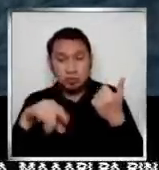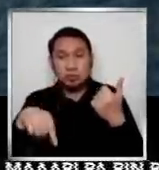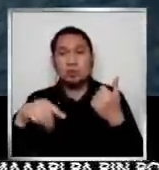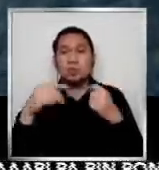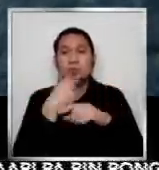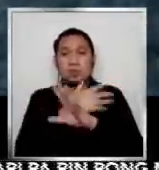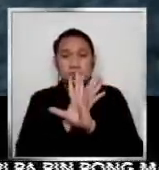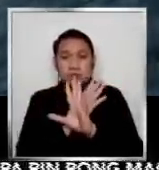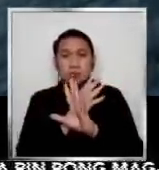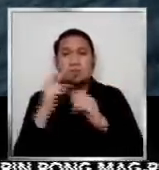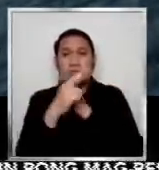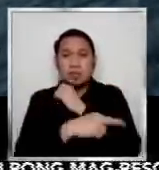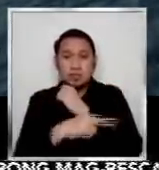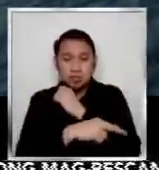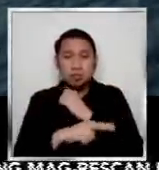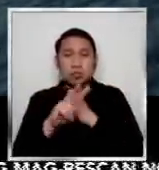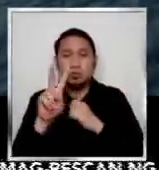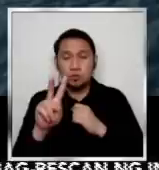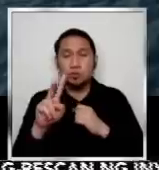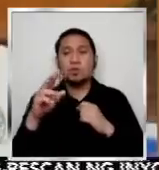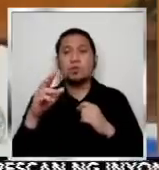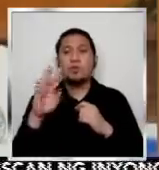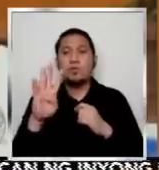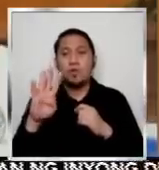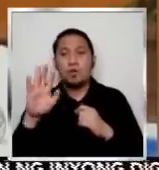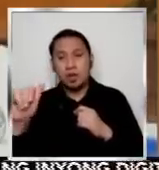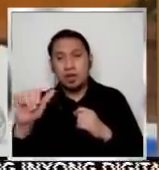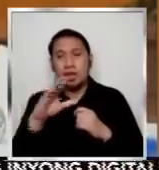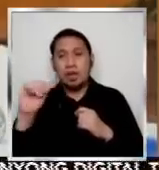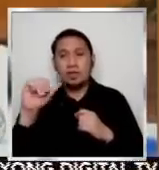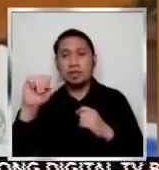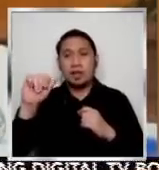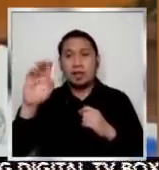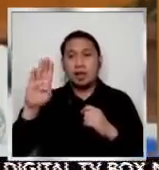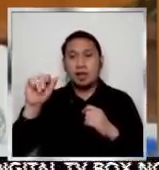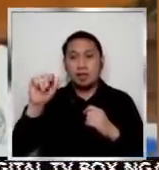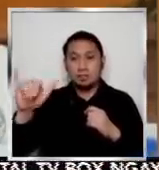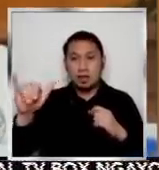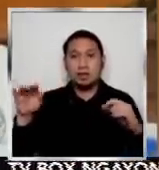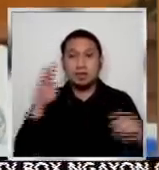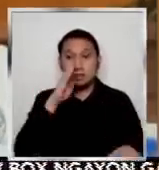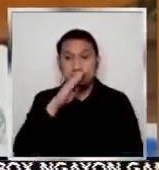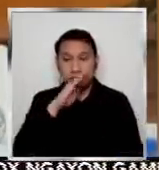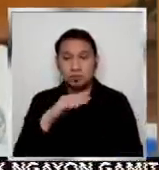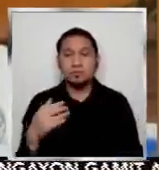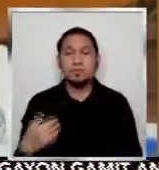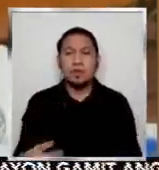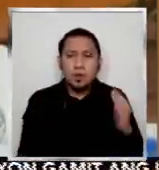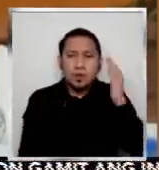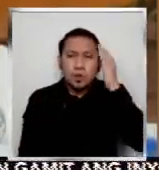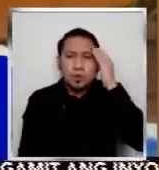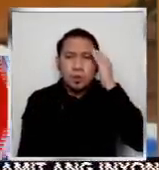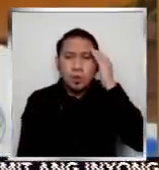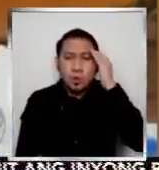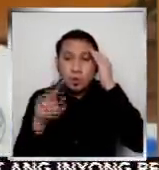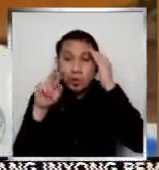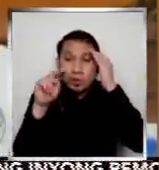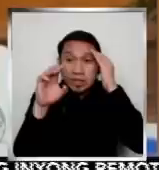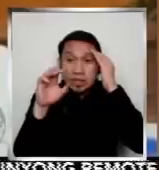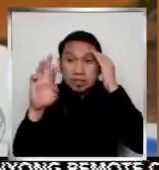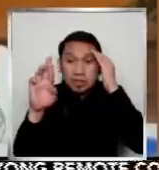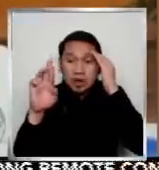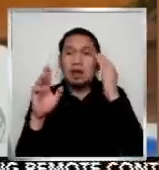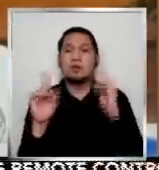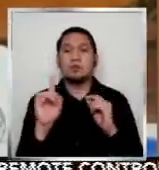2, 4A, Pangasinan at Albay. You know, the NCR will now be placed under